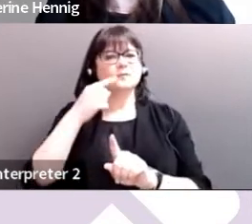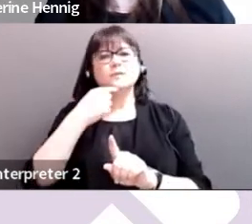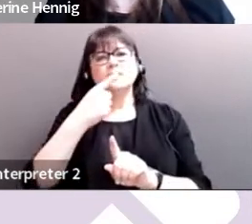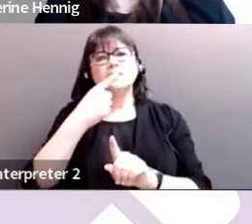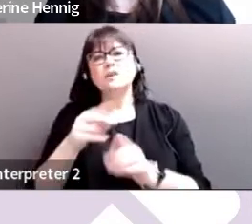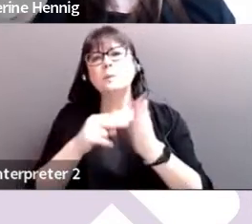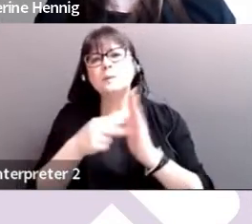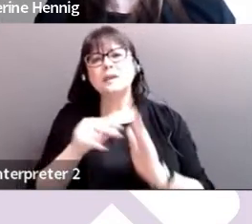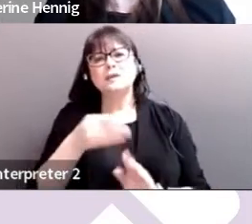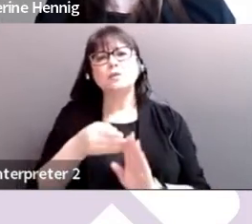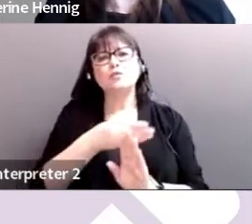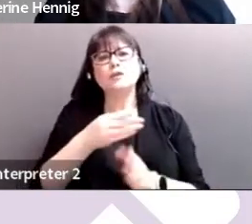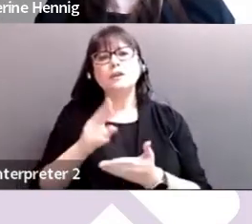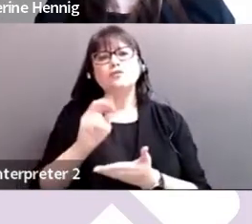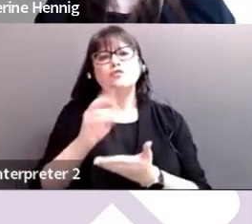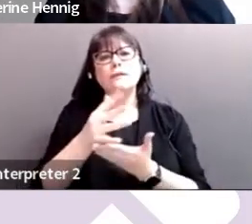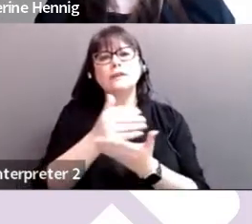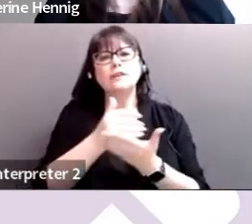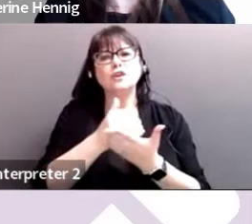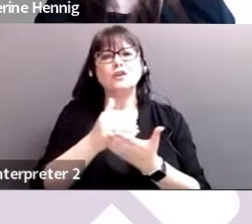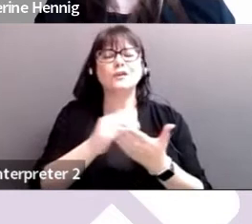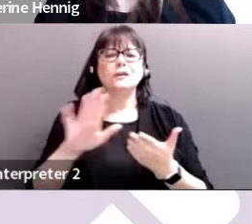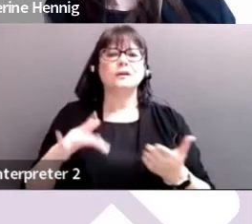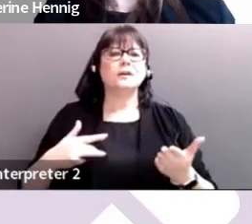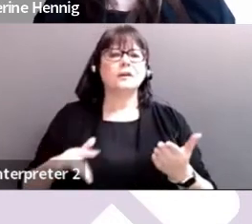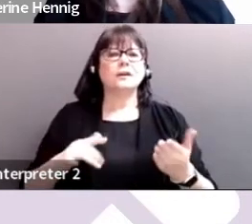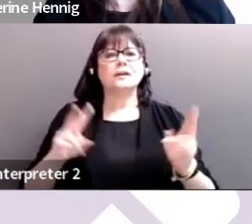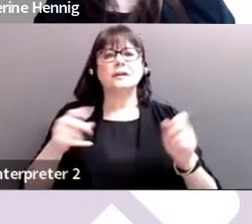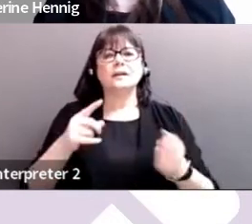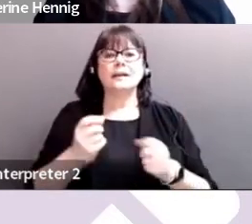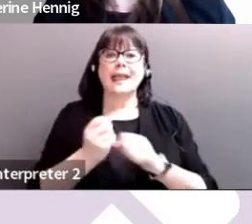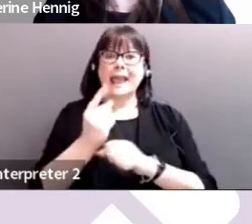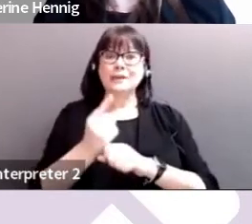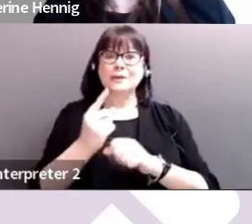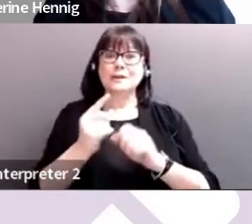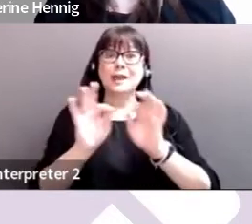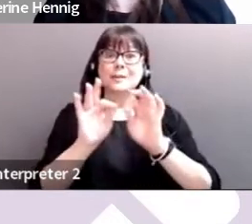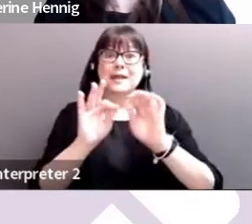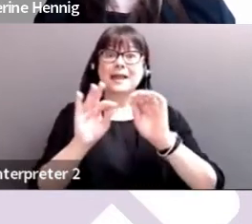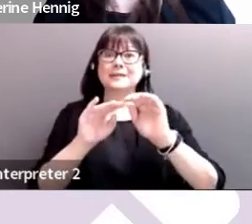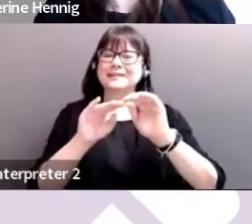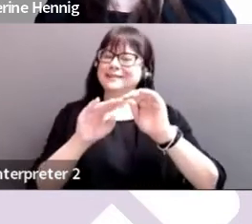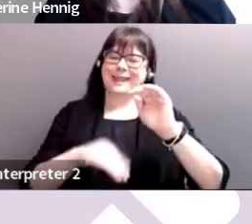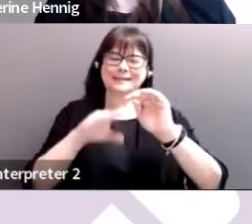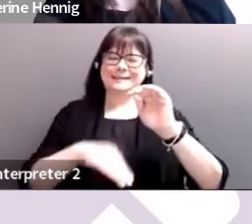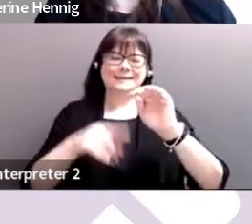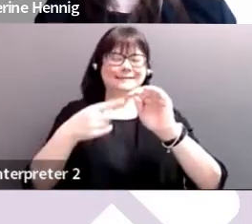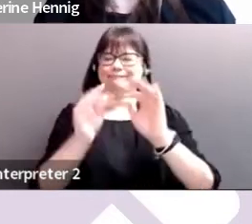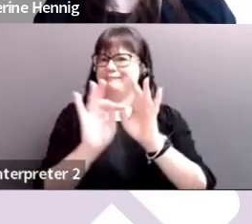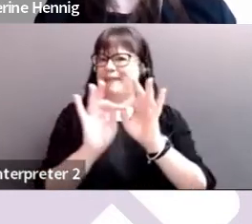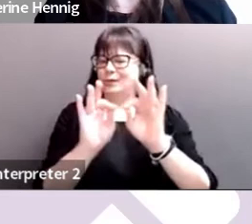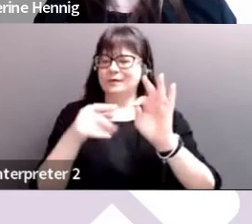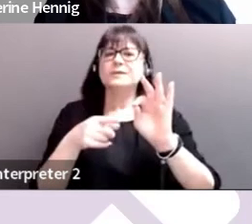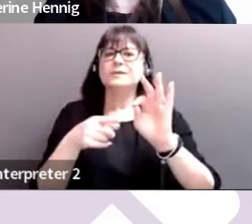they'll have your annual revenue has to be less than this to be considered pre-revenue, but that is something that you would want to look at when you're applying for the specific grant because